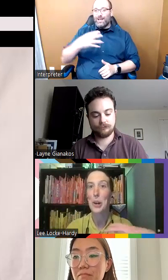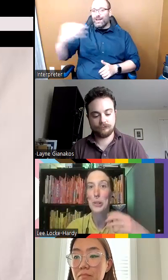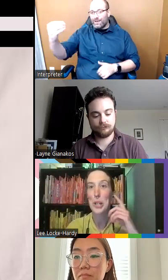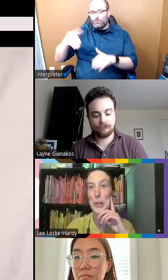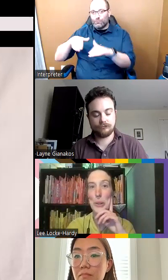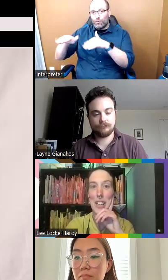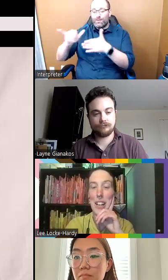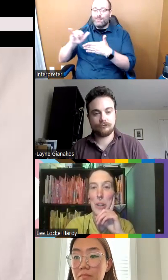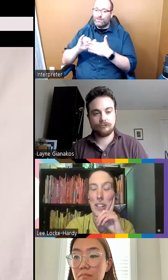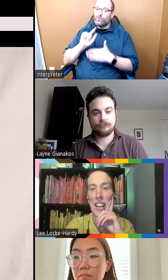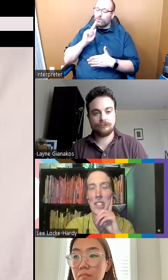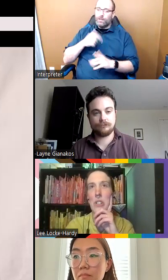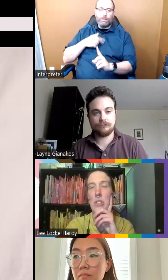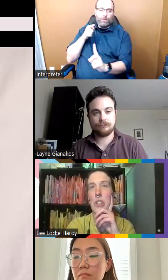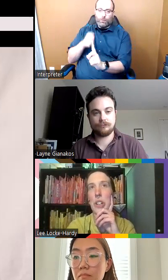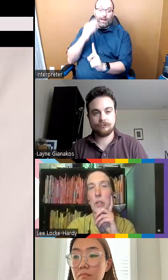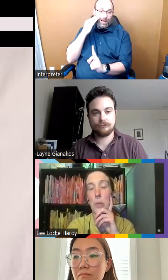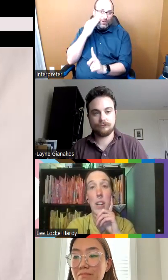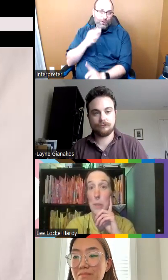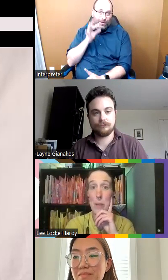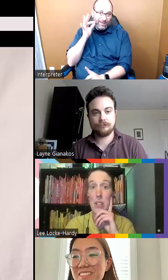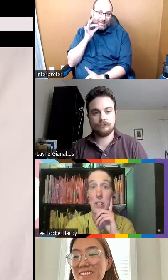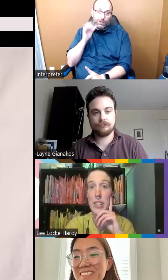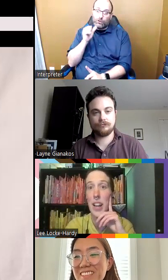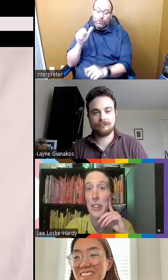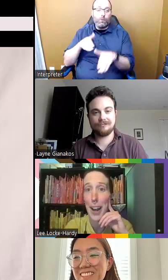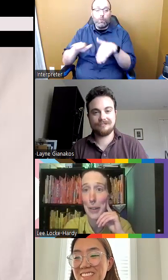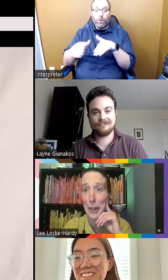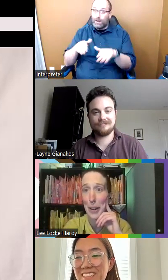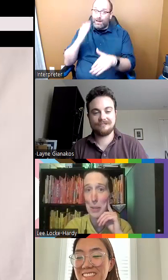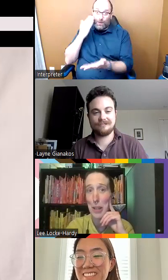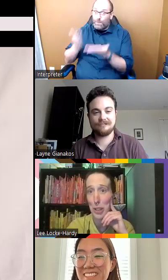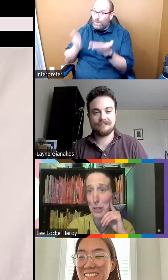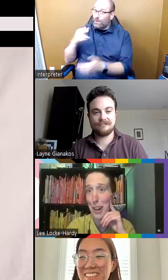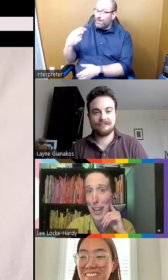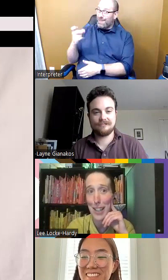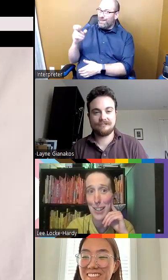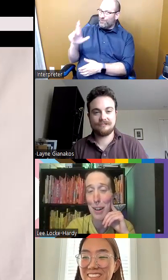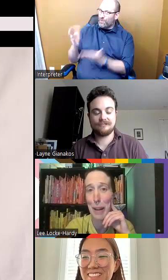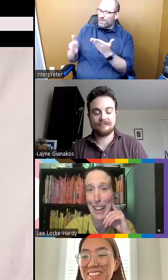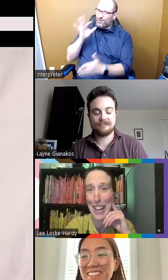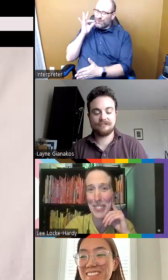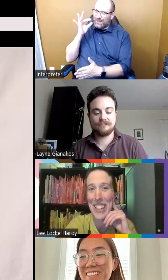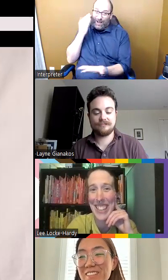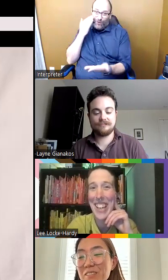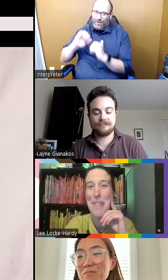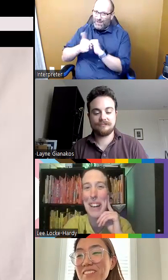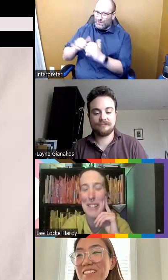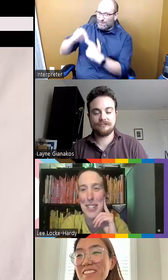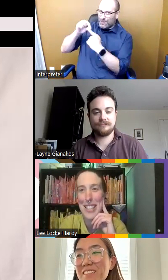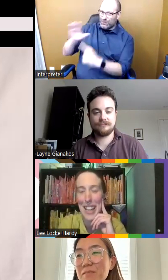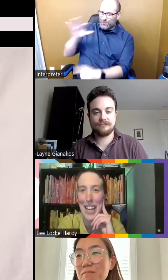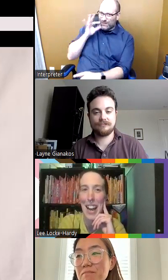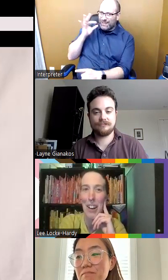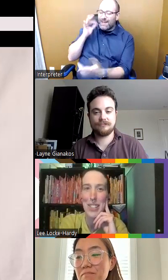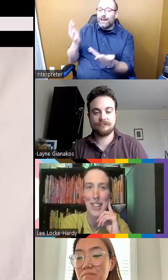my go-to. I know that cats don't generally go for walks. Maybe yours does, Heather. I don't know how special our cats are, but